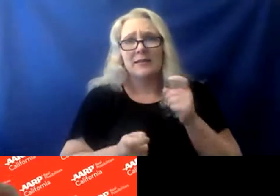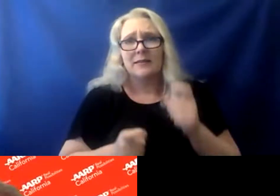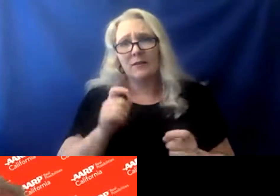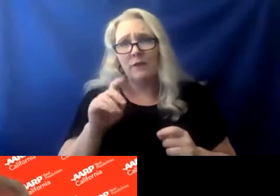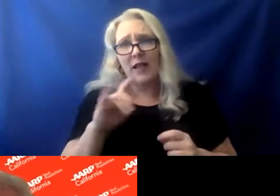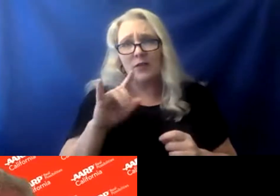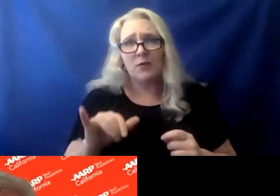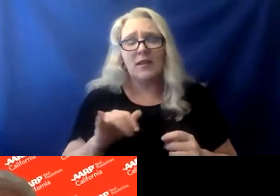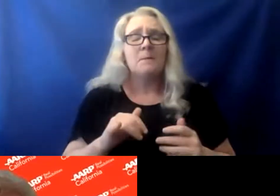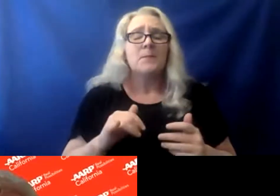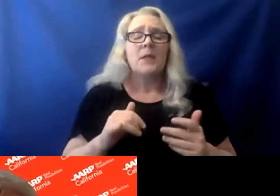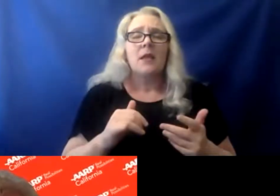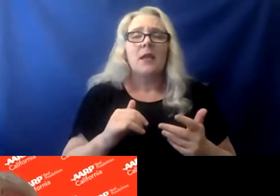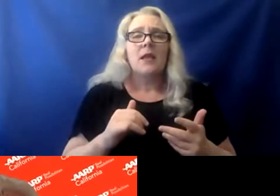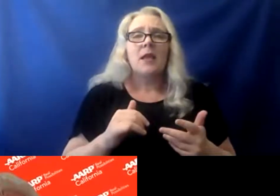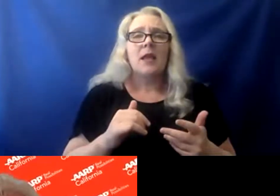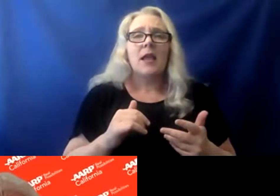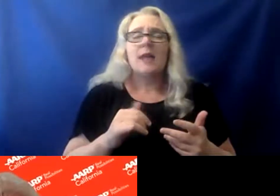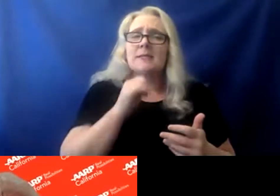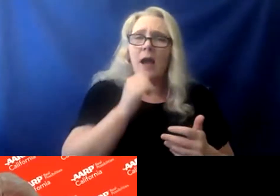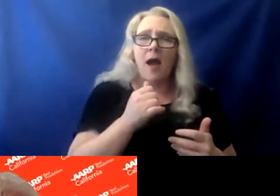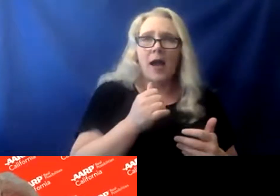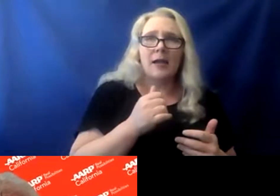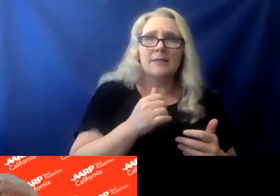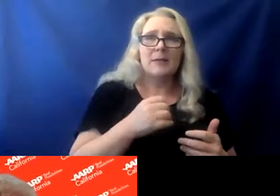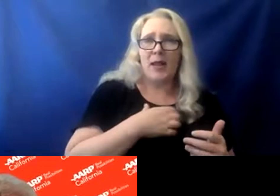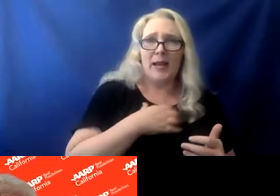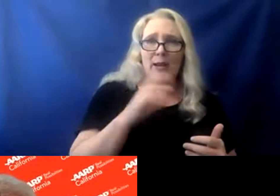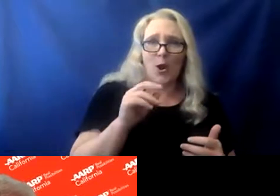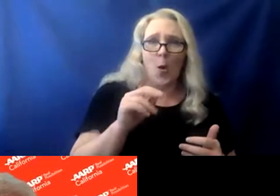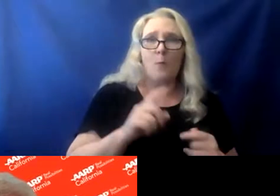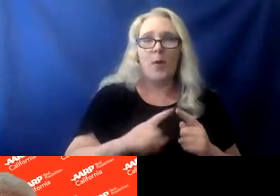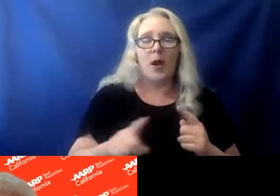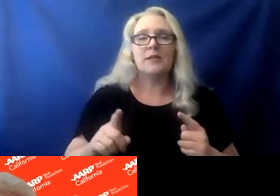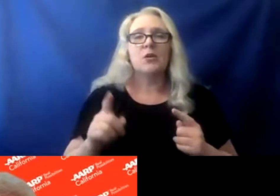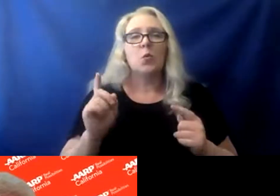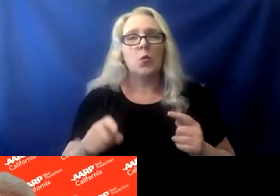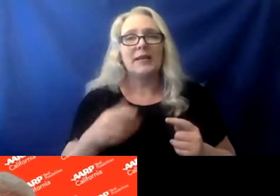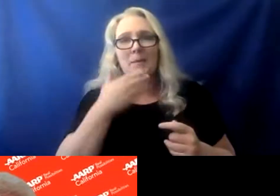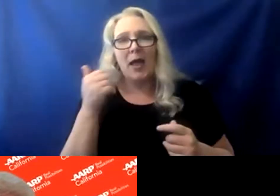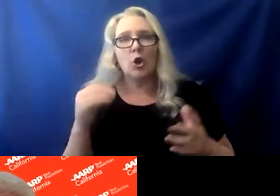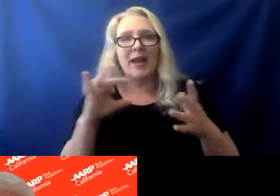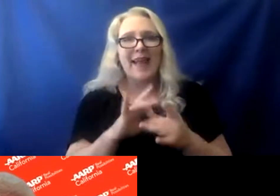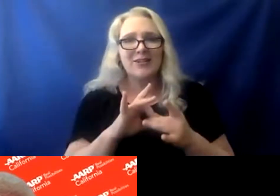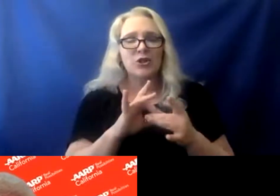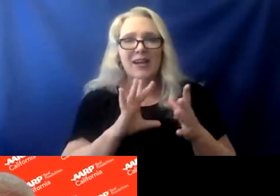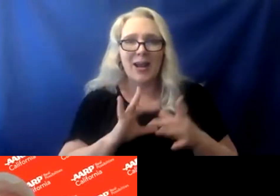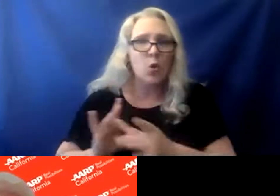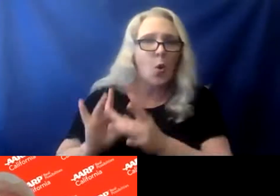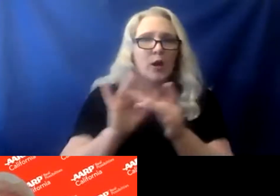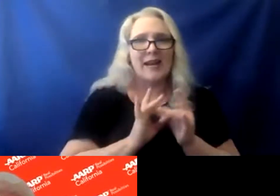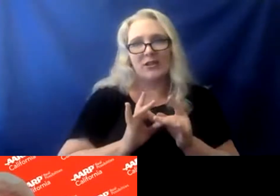to have. We're not complaining, but we need to move to a next level so that we can do a better connection and coordination of these 5 jurisdictions are